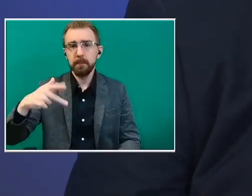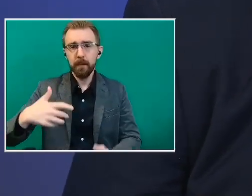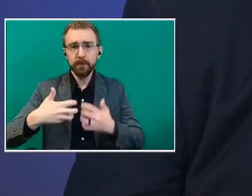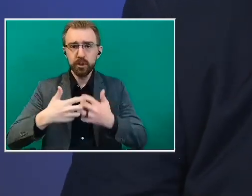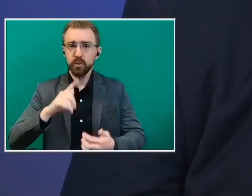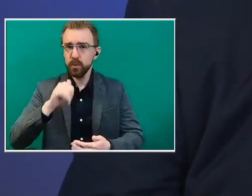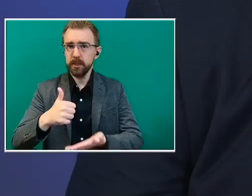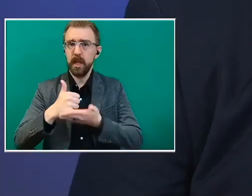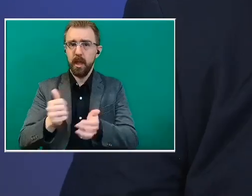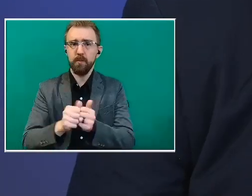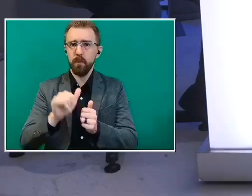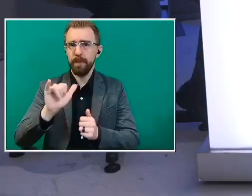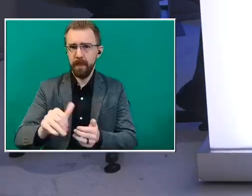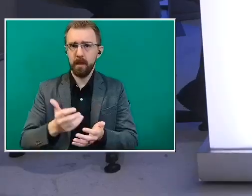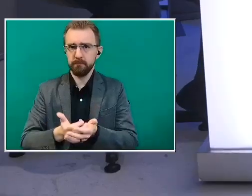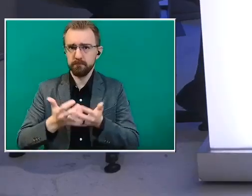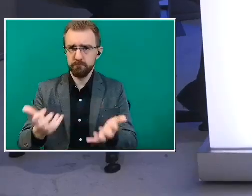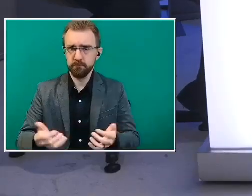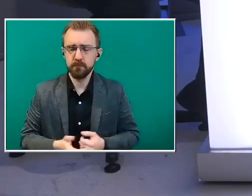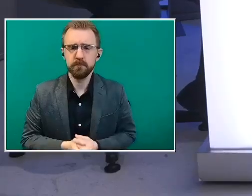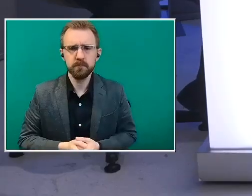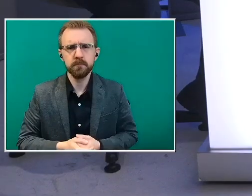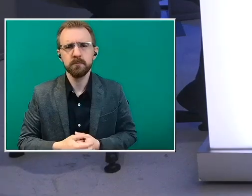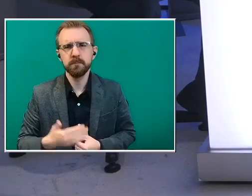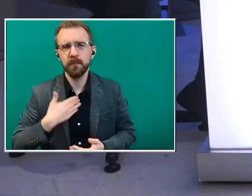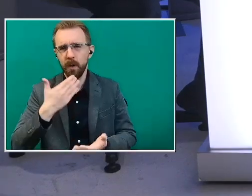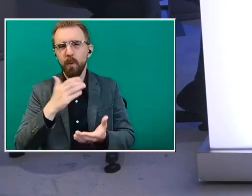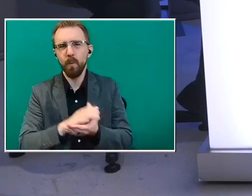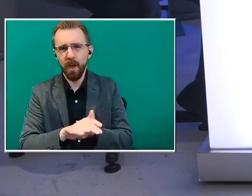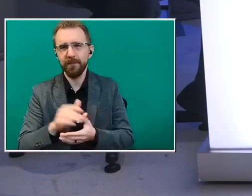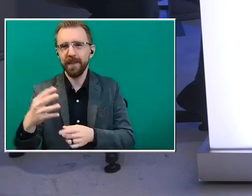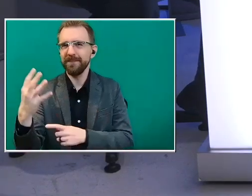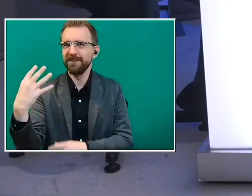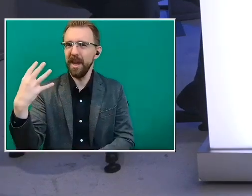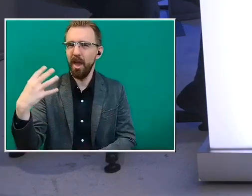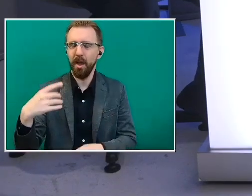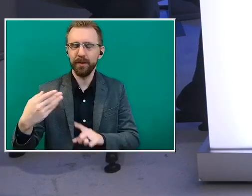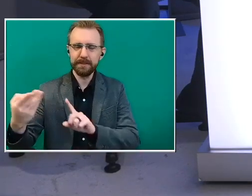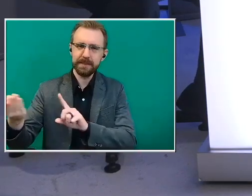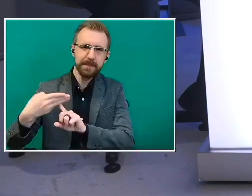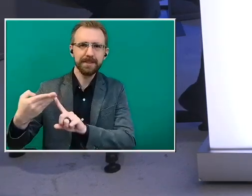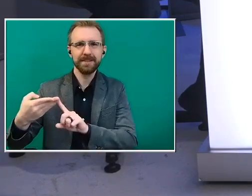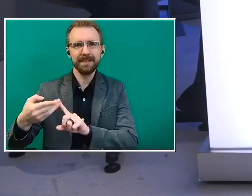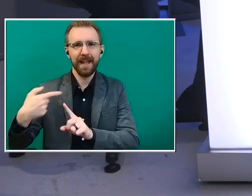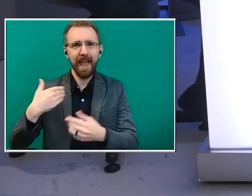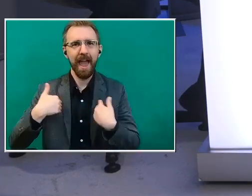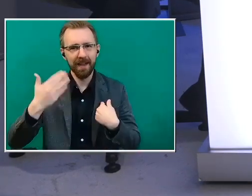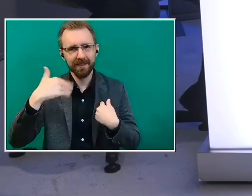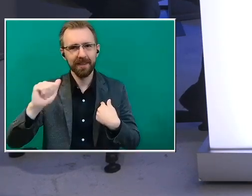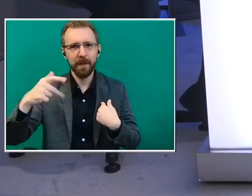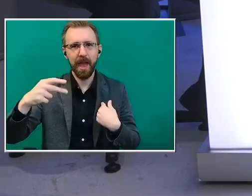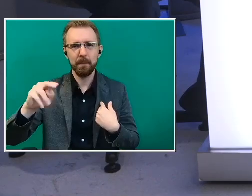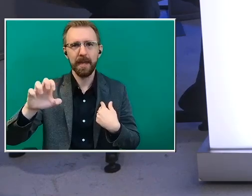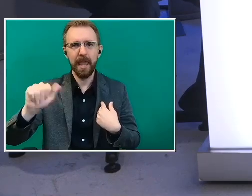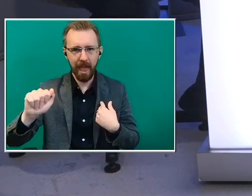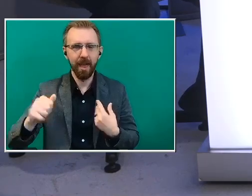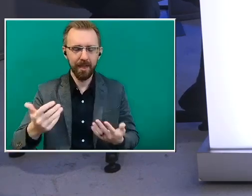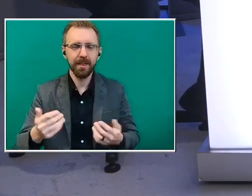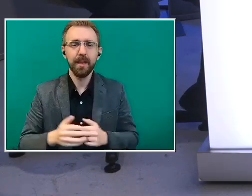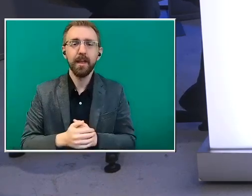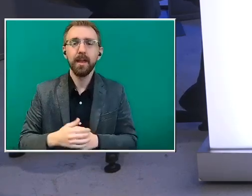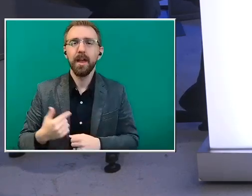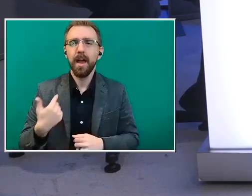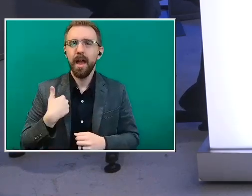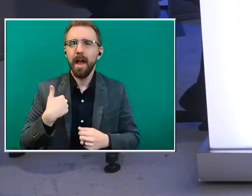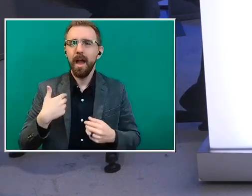bit. My wife took a video of me to convince me that I had sleep apnea one time, and I was just kind of in a chair, and I'd